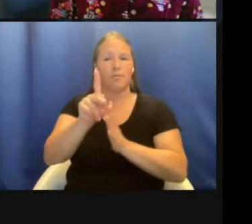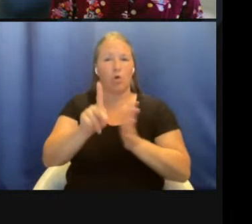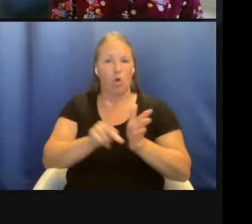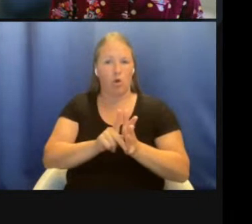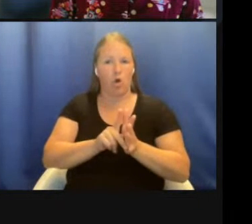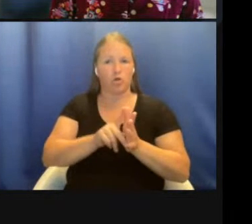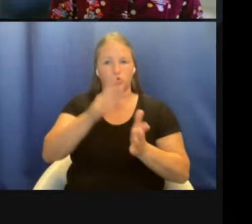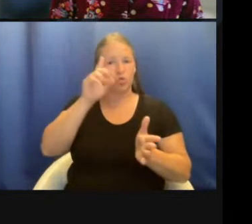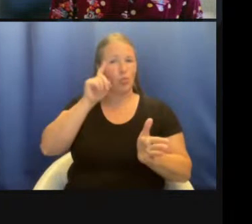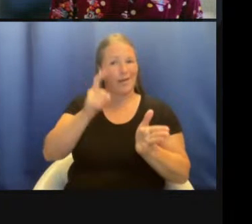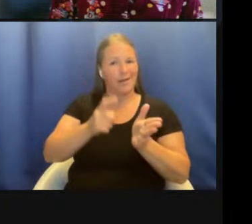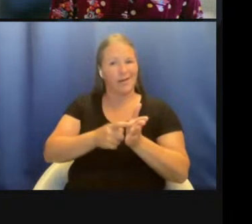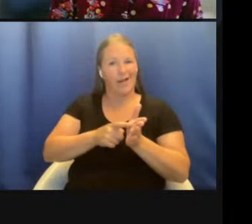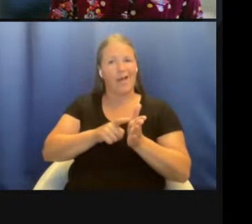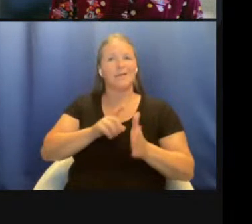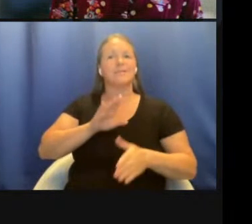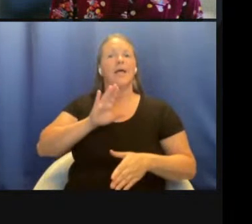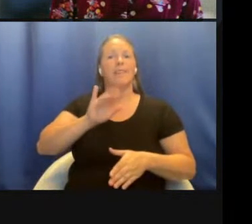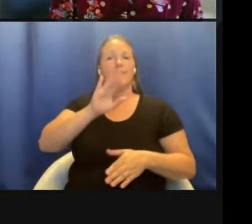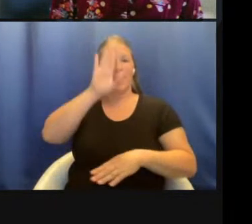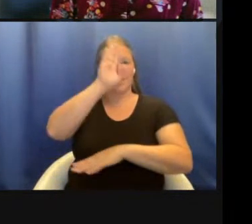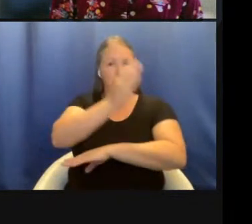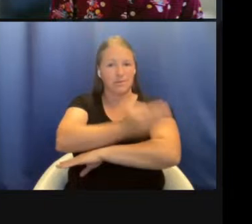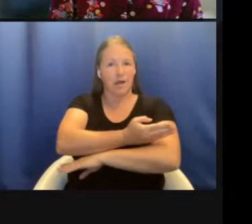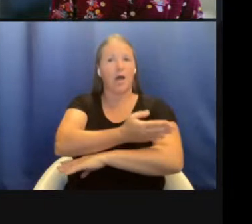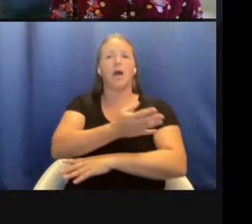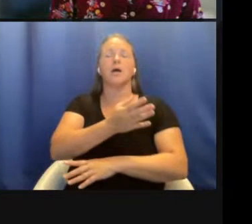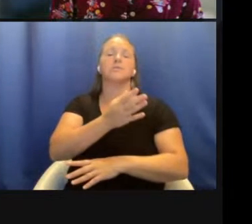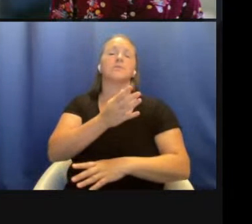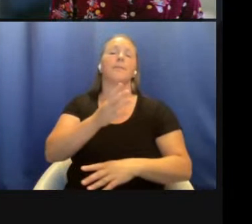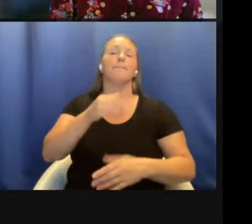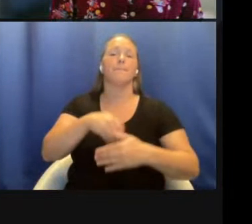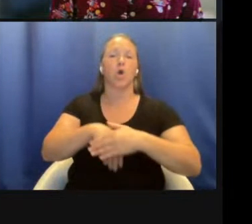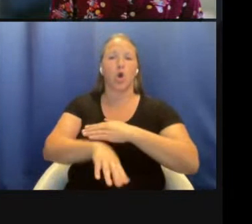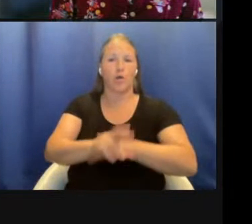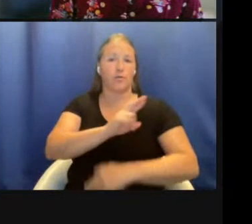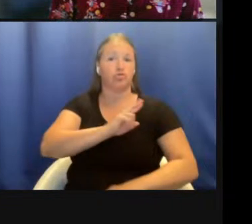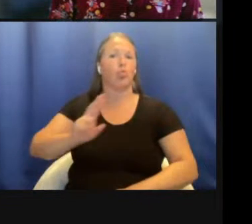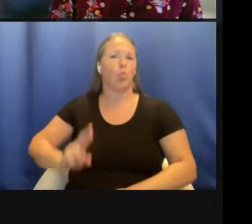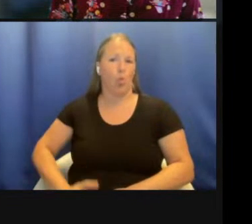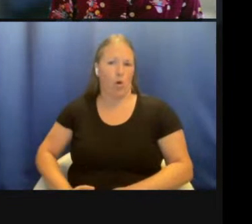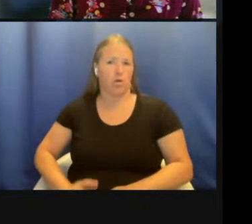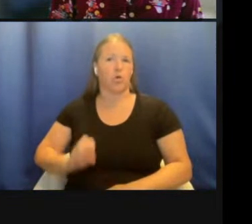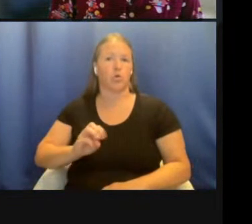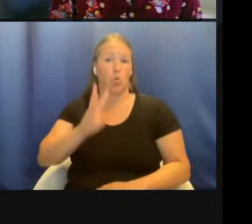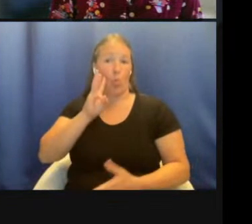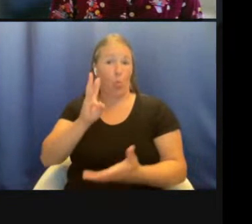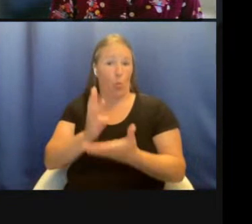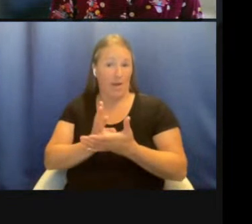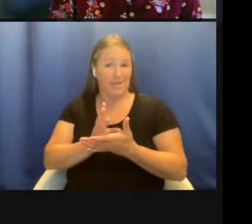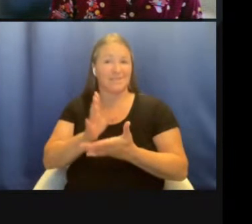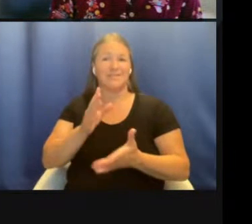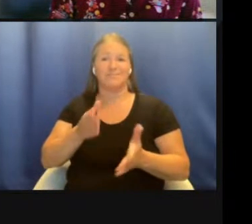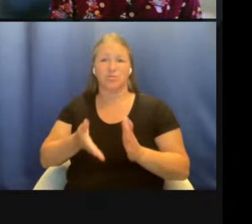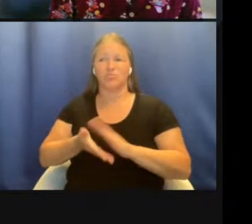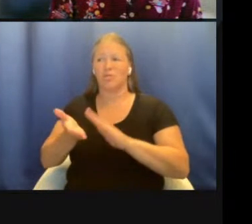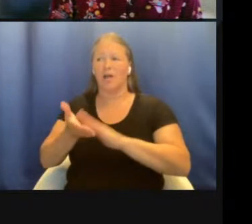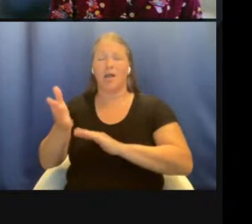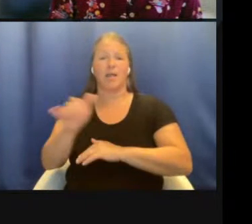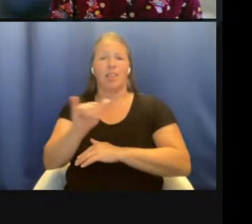the witnessing of his birth in England is conducted as if it is a royal birth, and all those documents survive at